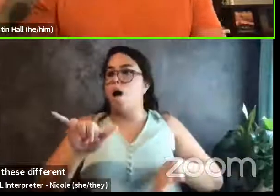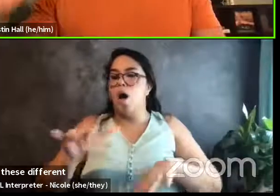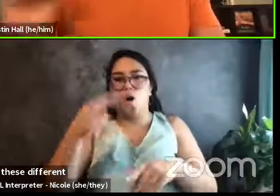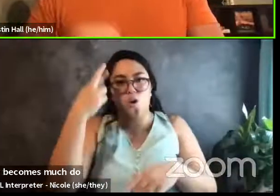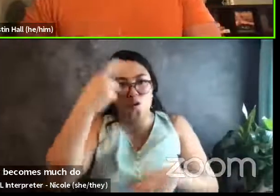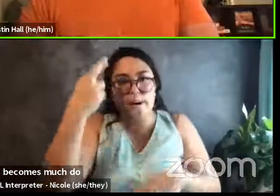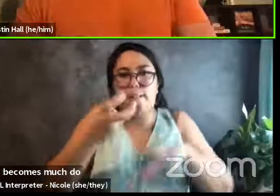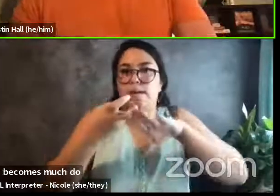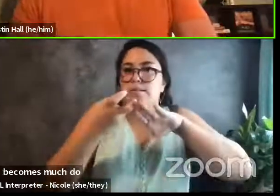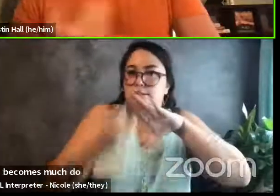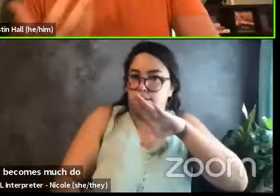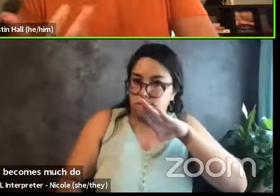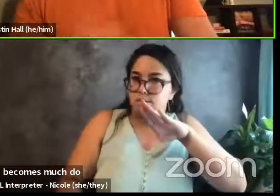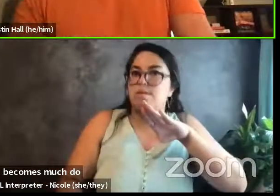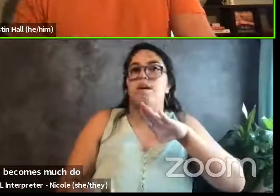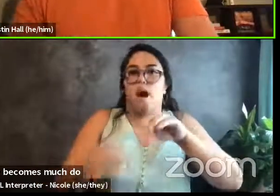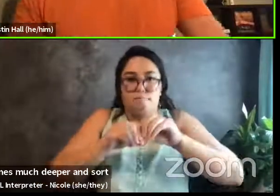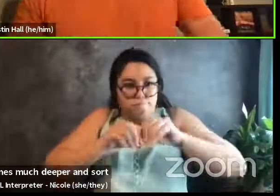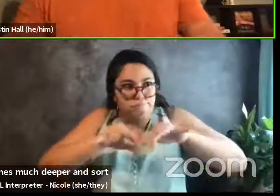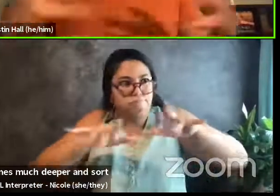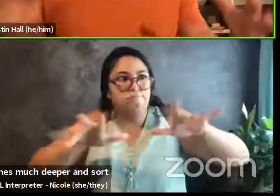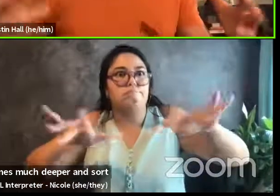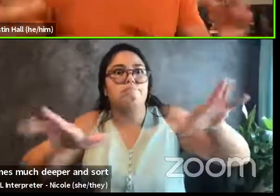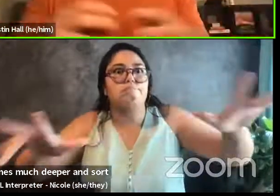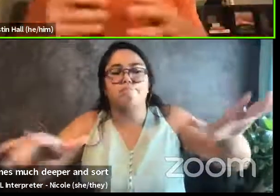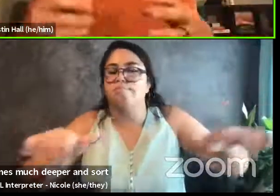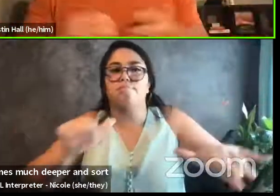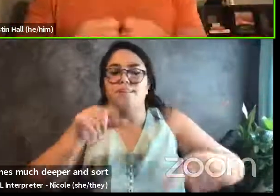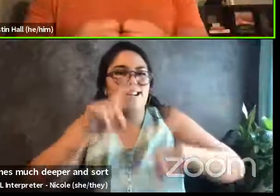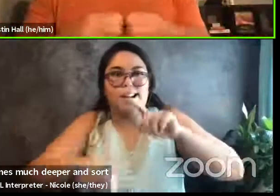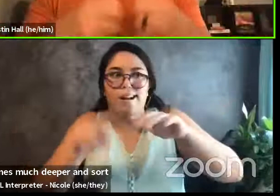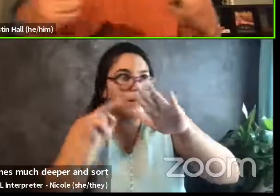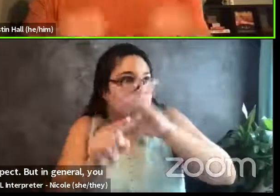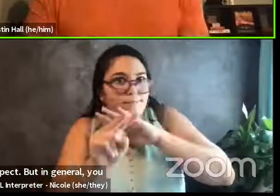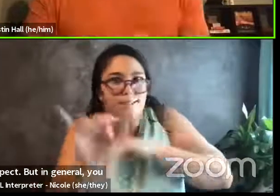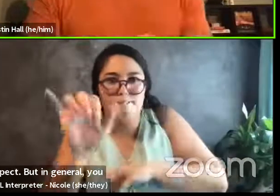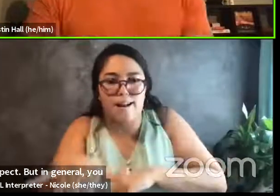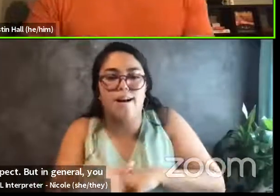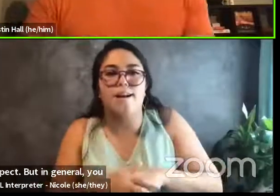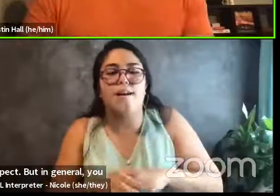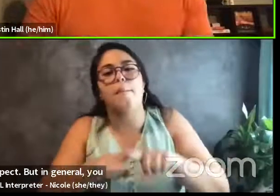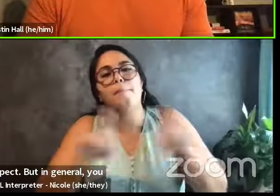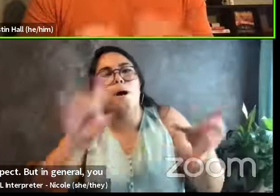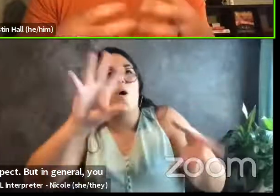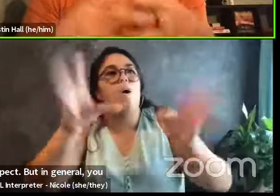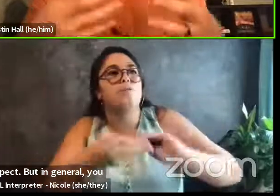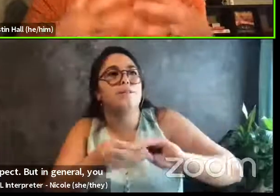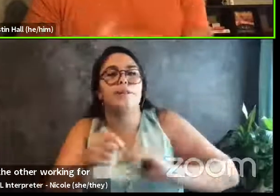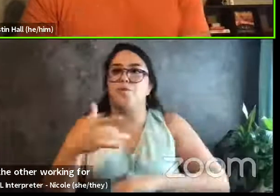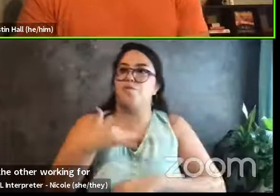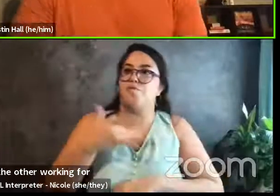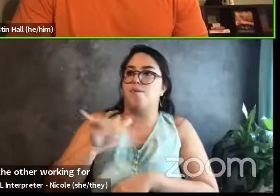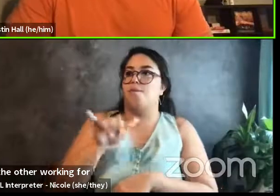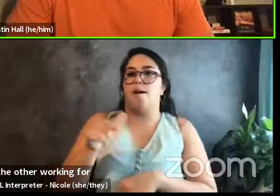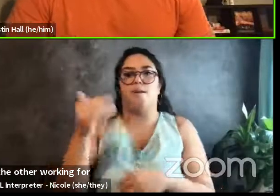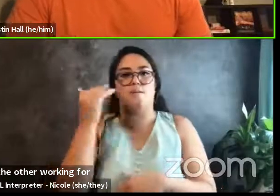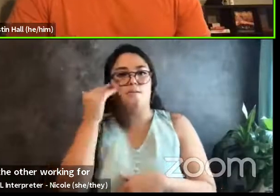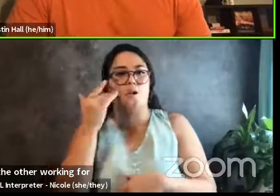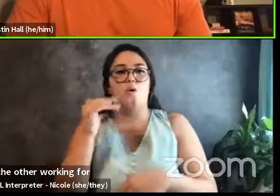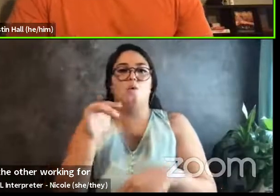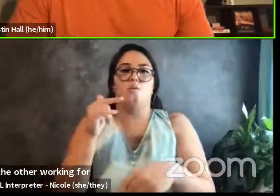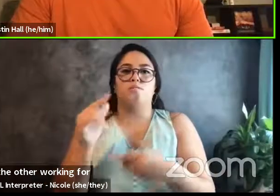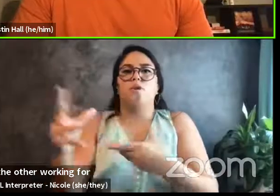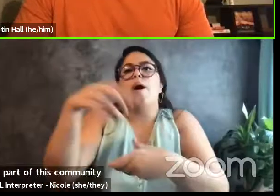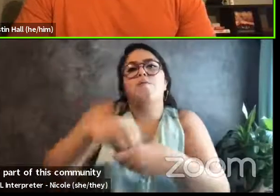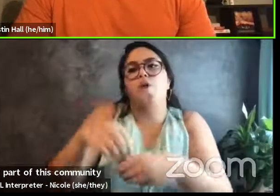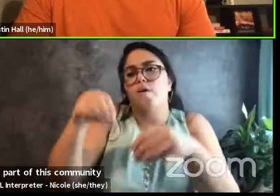sort of more profound than you expect. But in general, you sort of feel like, you know, the other working queer cartoonists, and we were sort of part of this community that